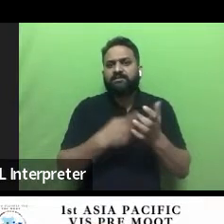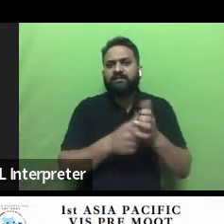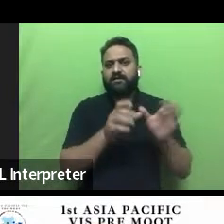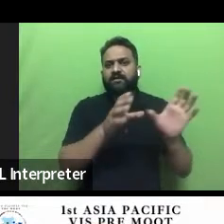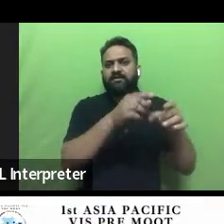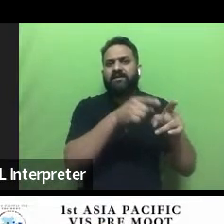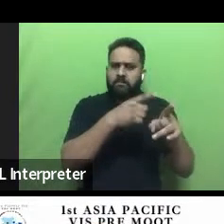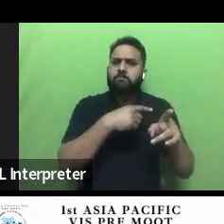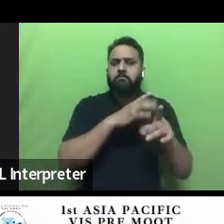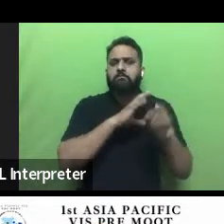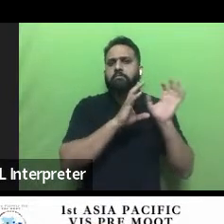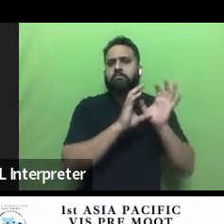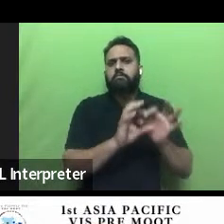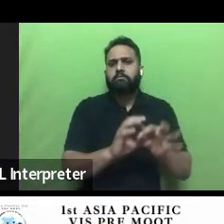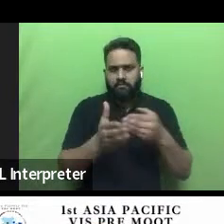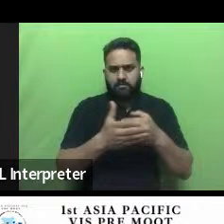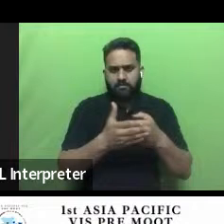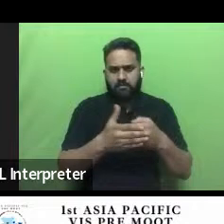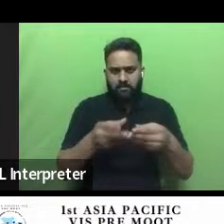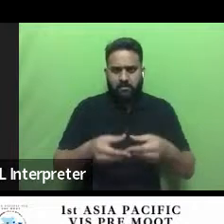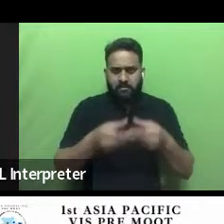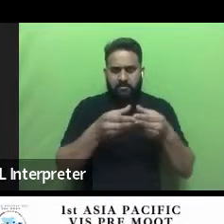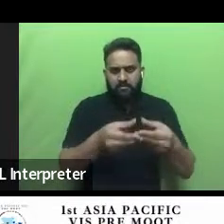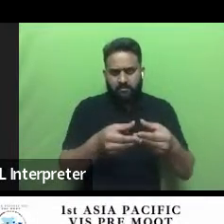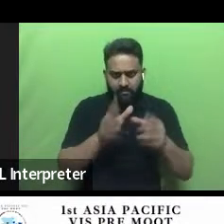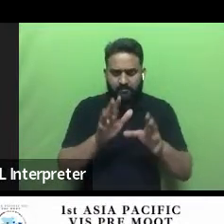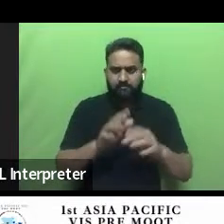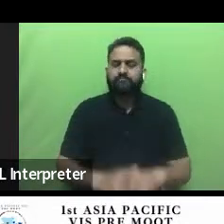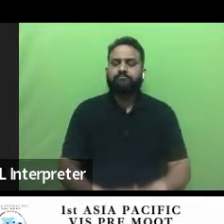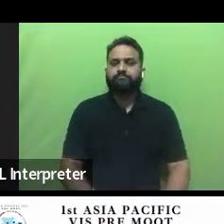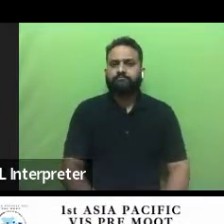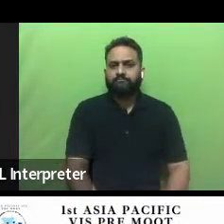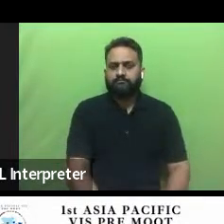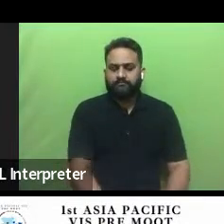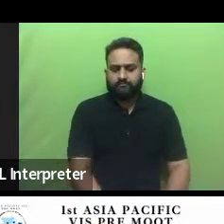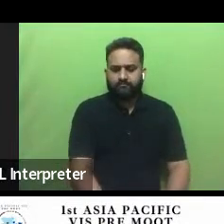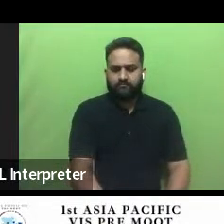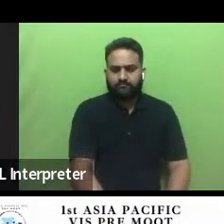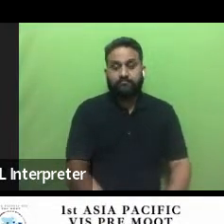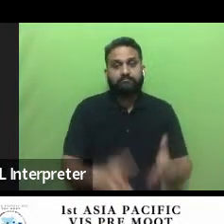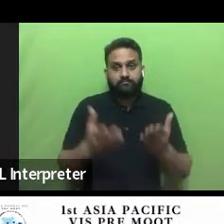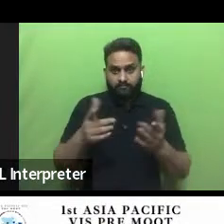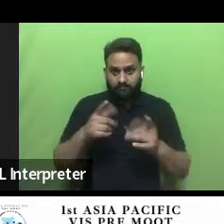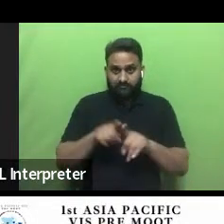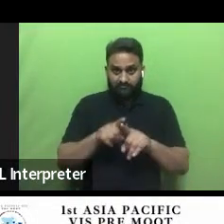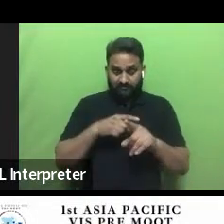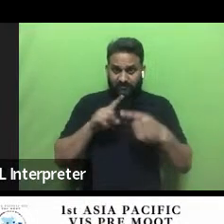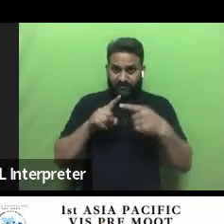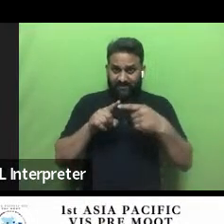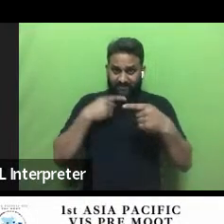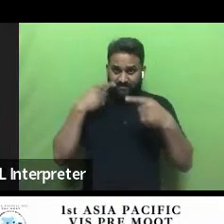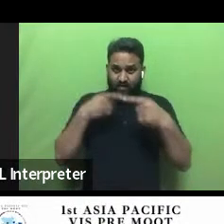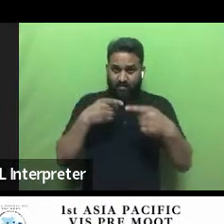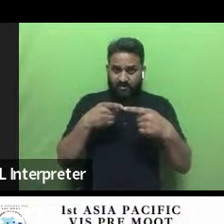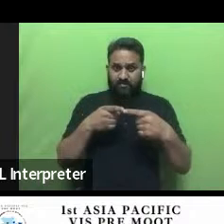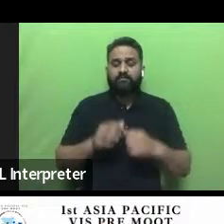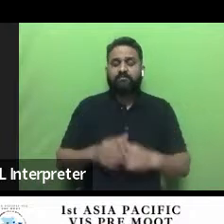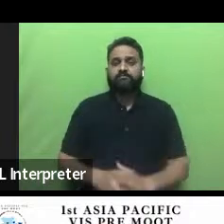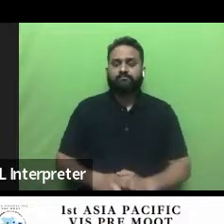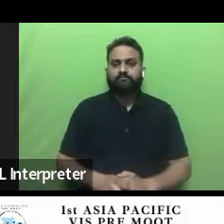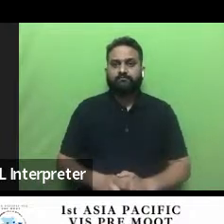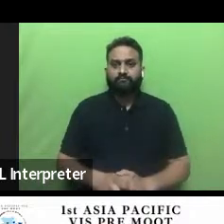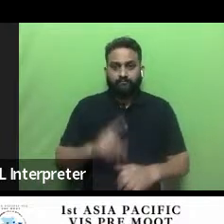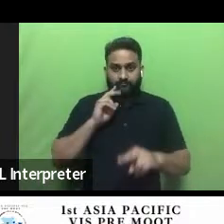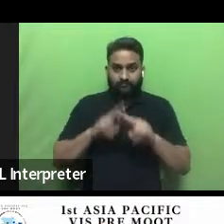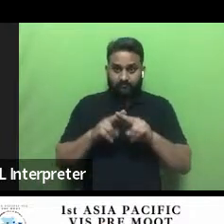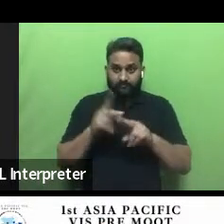subsequent to the claimant's counteroffer can be construed as acceptance. So turning to our first point, if the tribunal